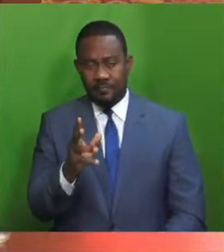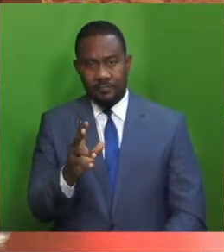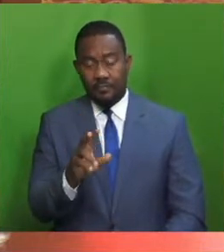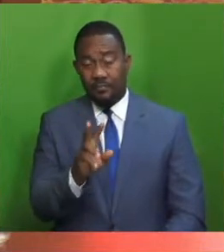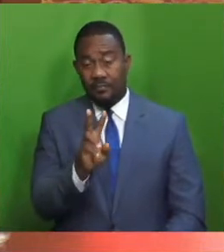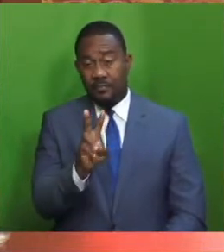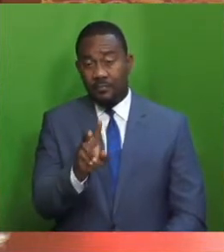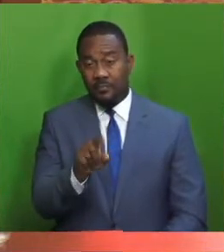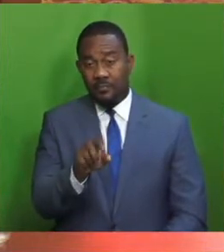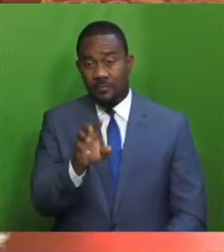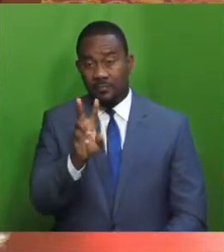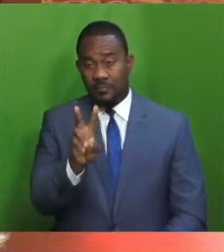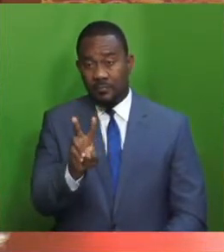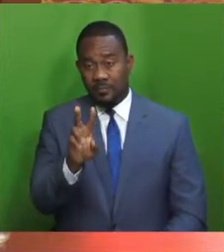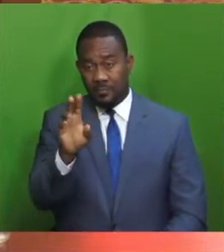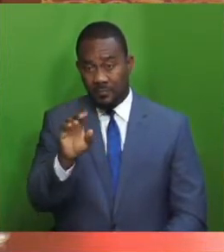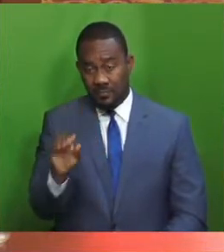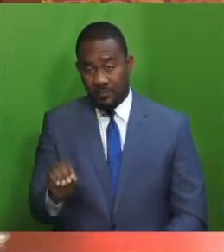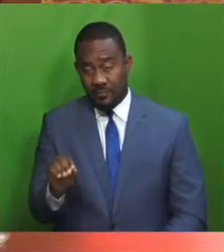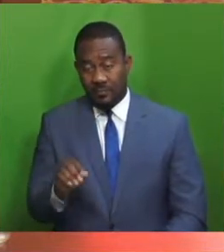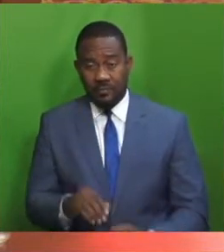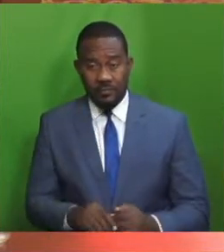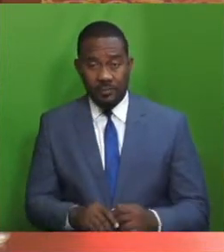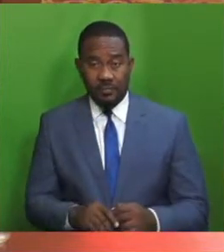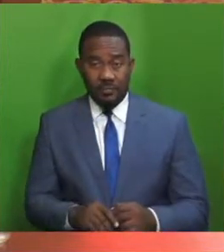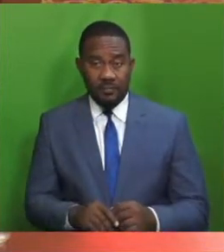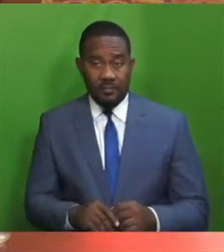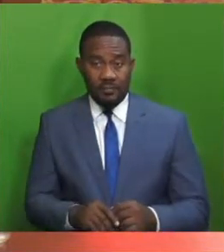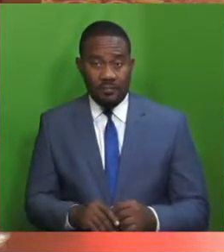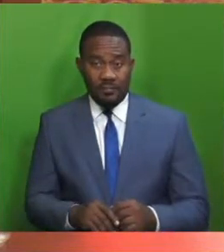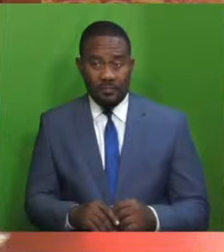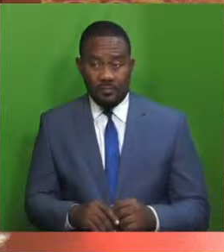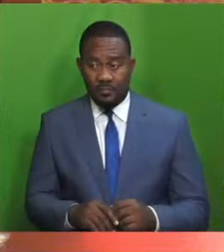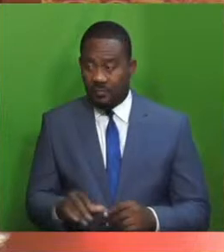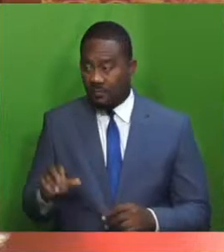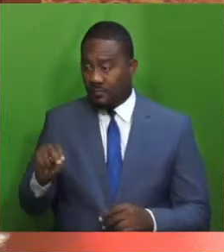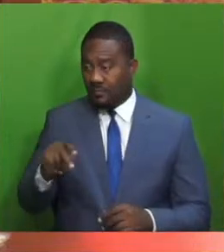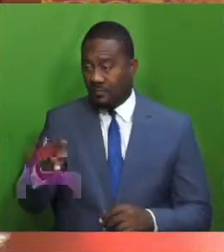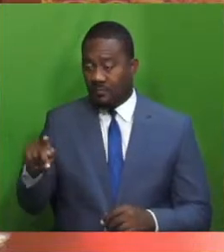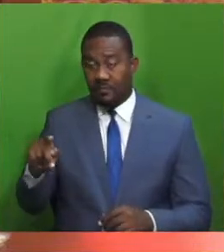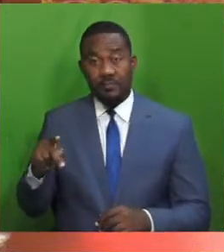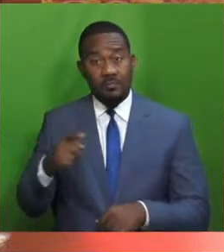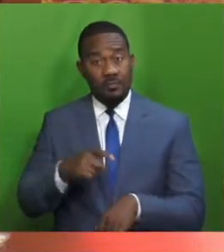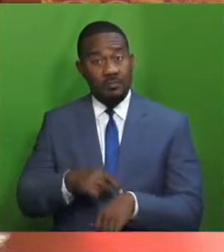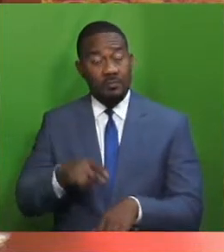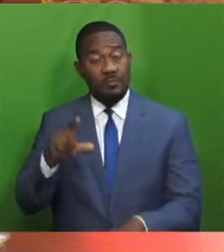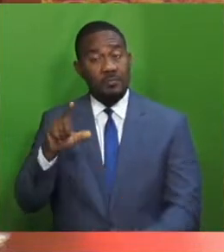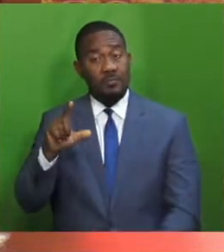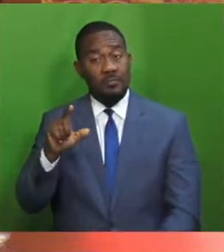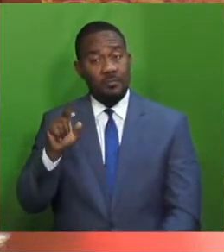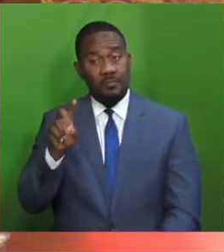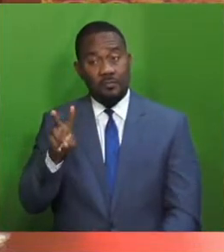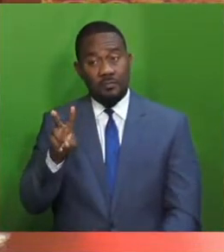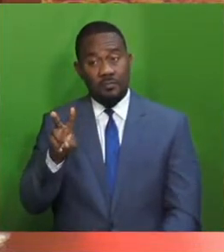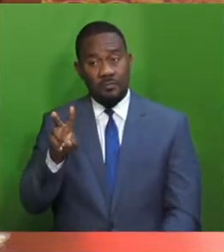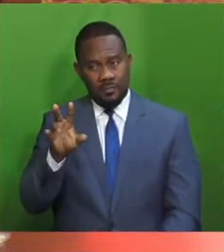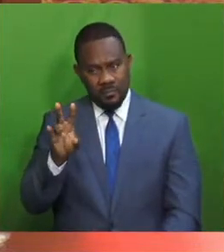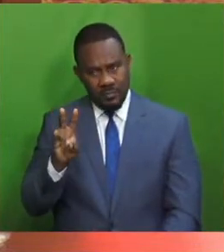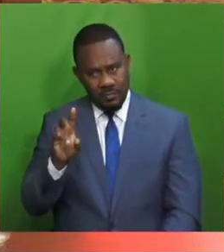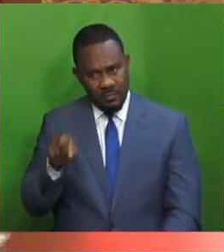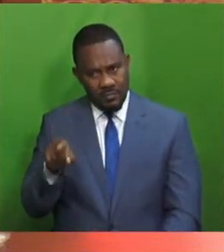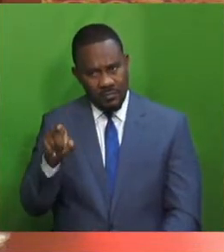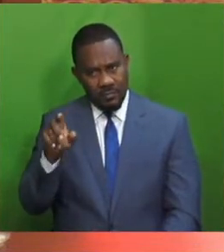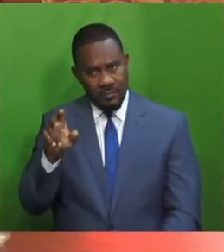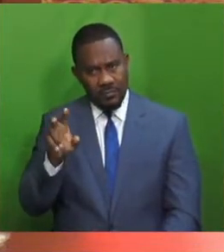2.2%. In 2017, under NPP, it grew at 7.2. In 2018,